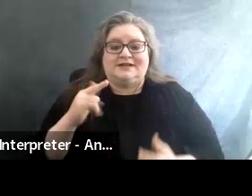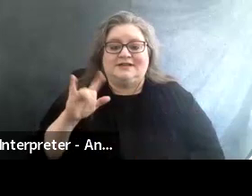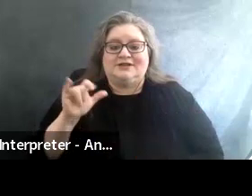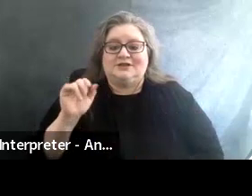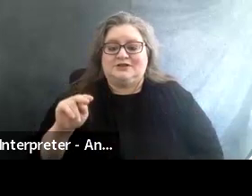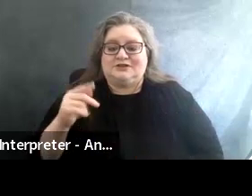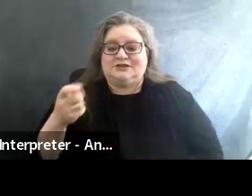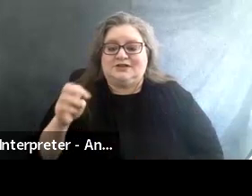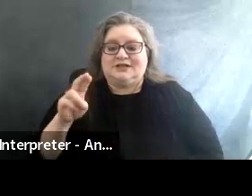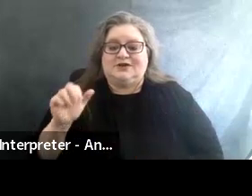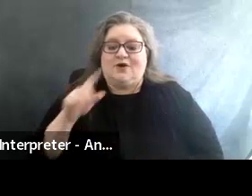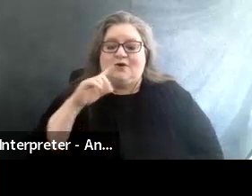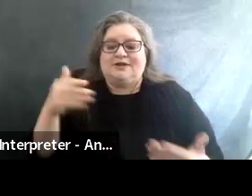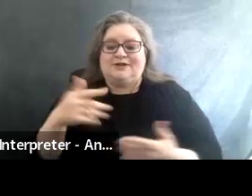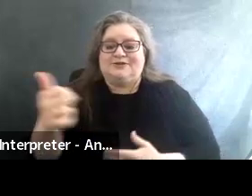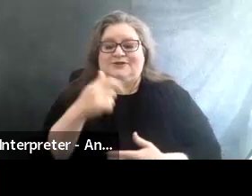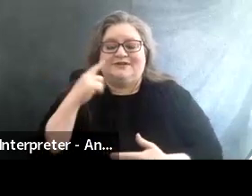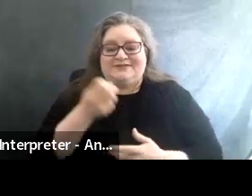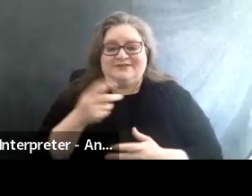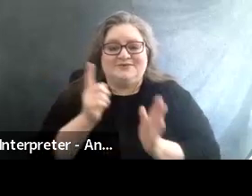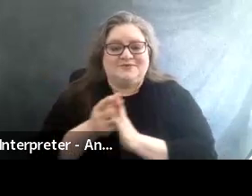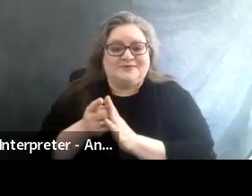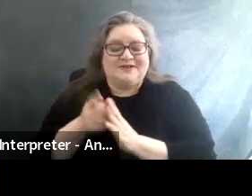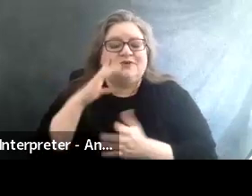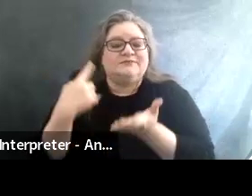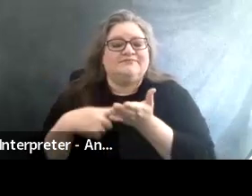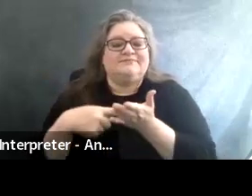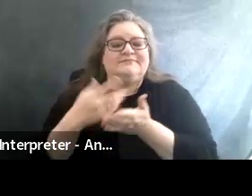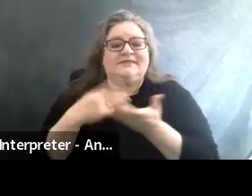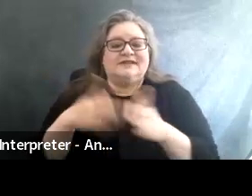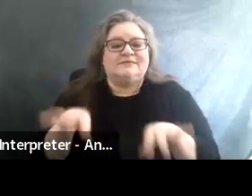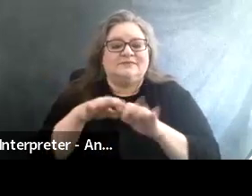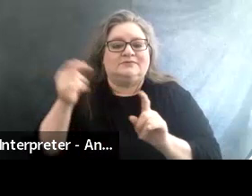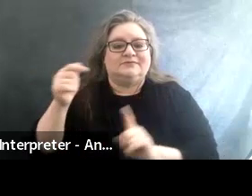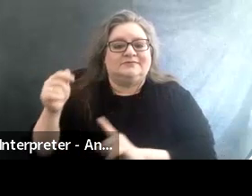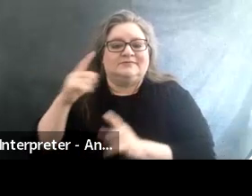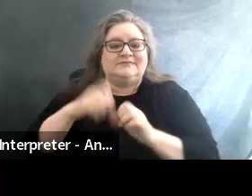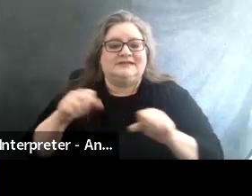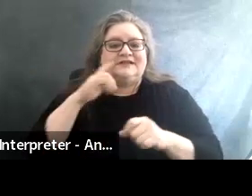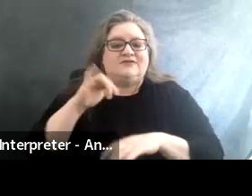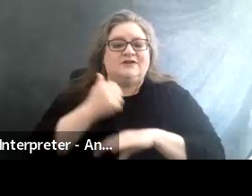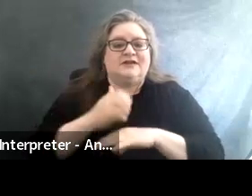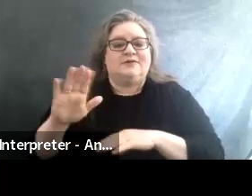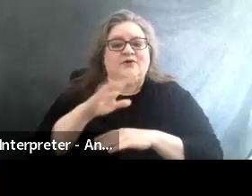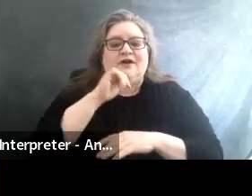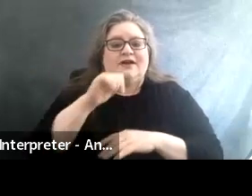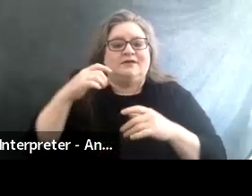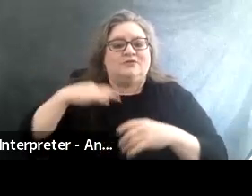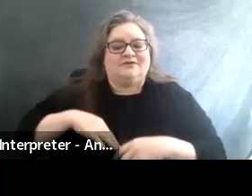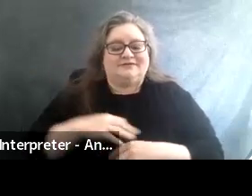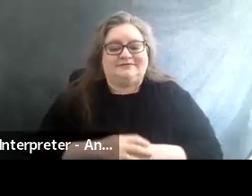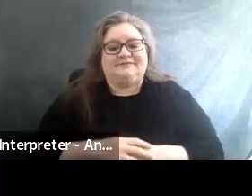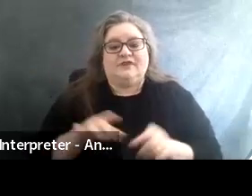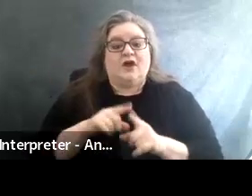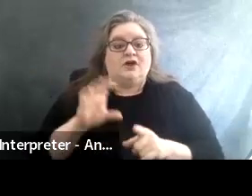from BDO, who will introduce herself in just a second, who's going to go over some key systems for setting up your nonprofit. We'll also